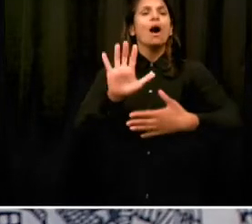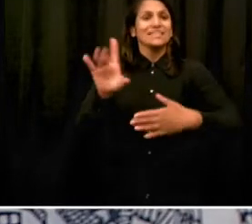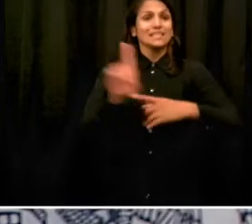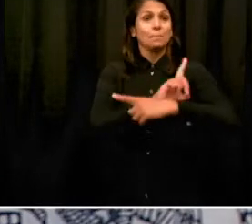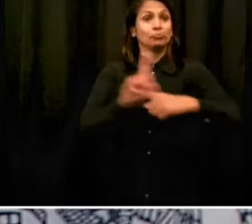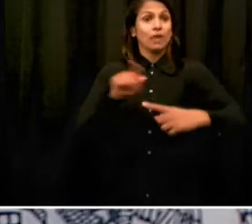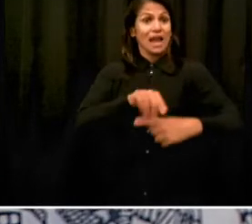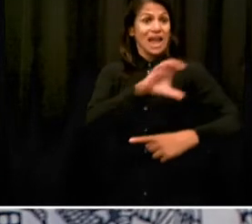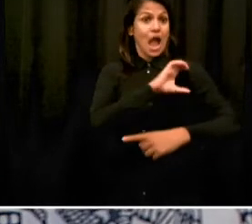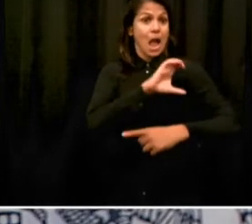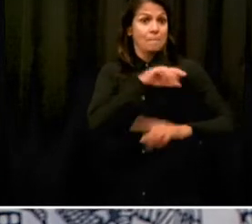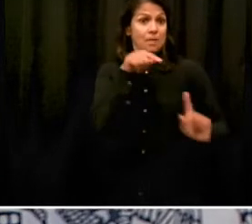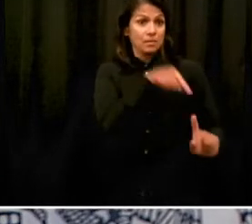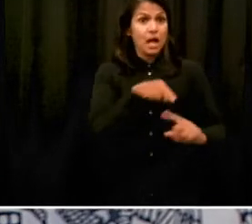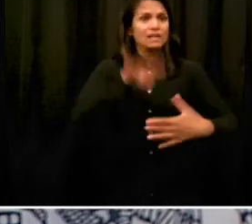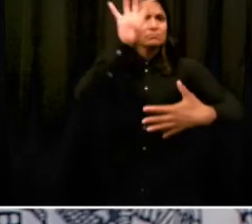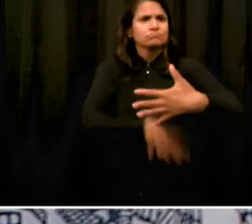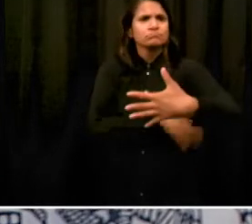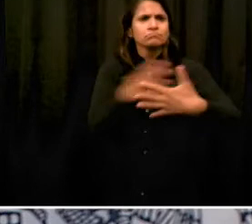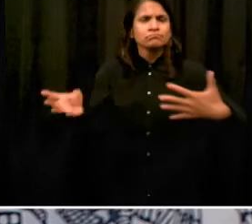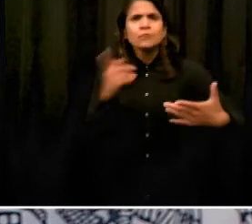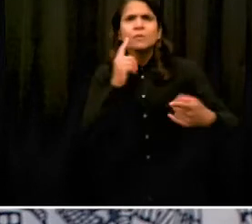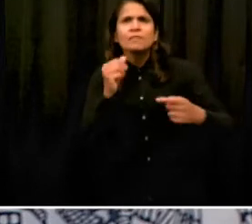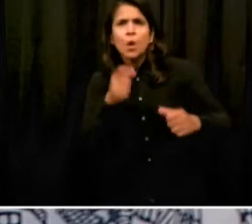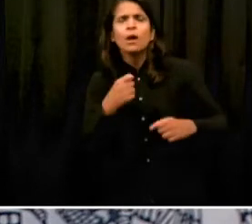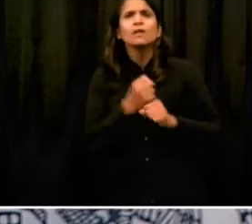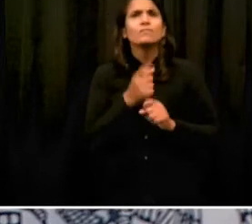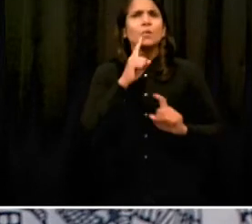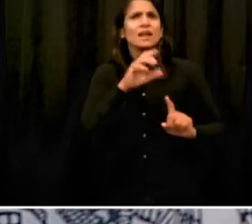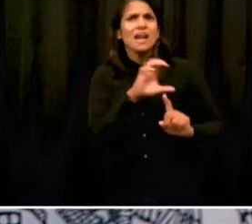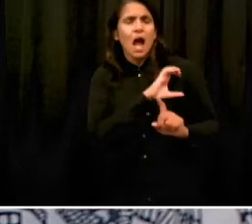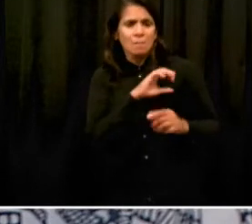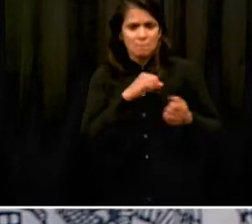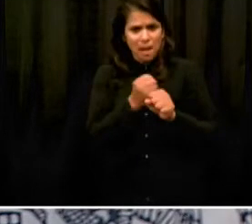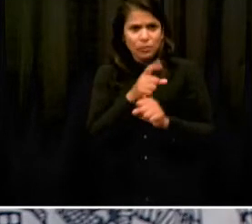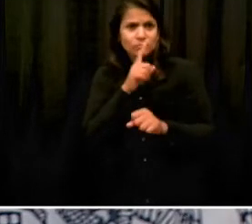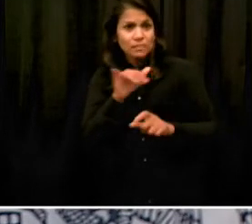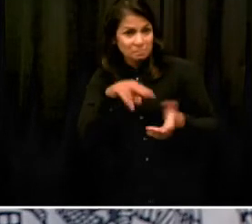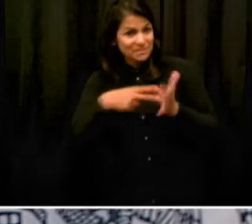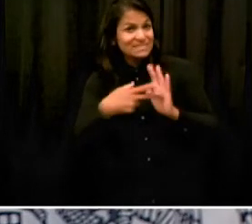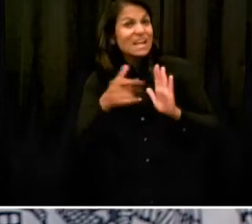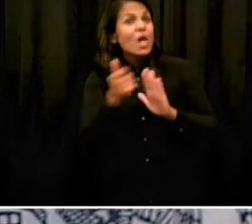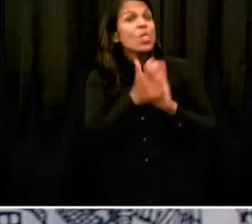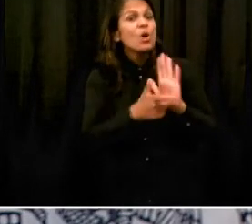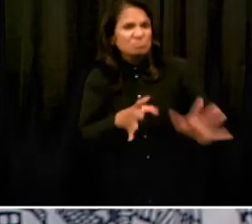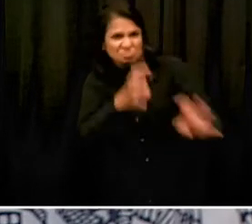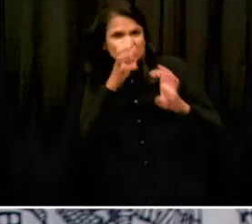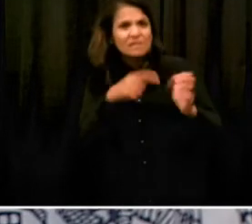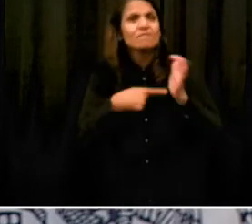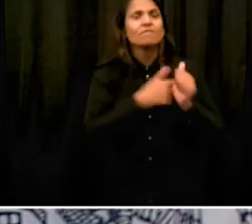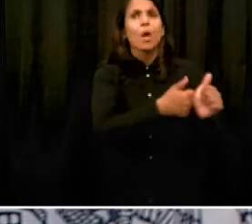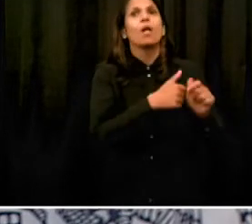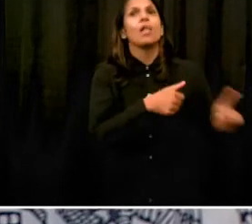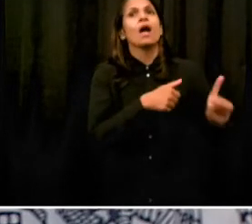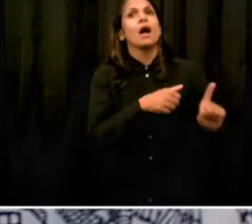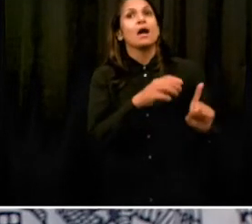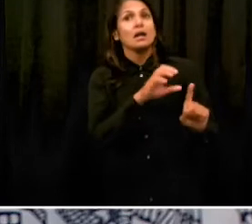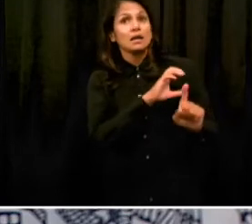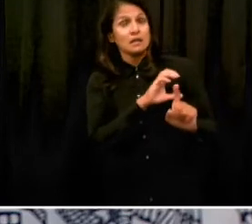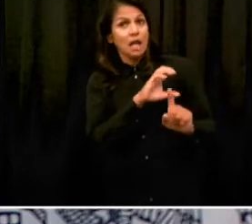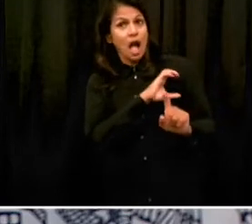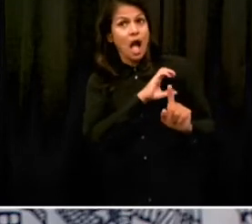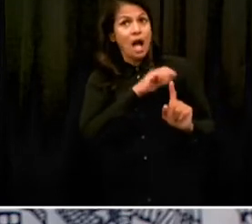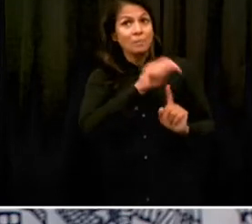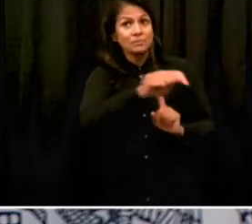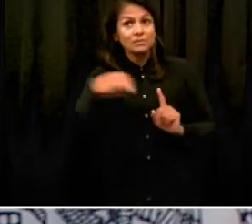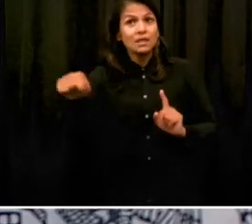does this mean? Does this mean that they're going to have a more difficult time, or this is purely about transparency?